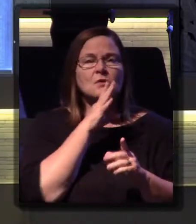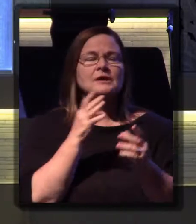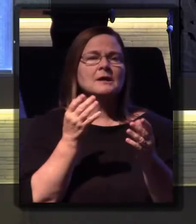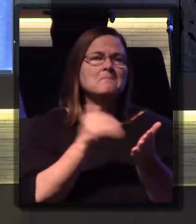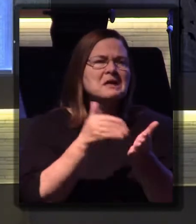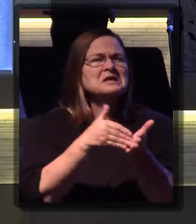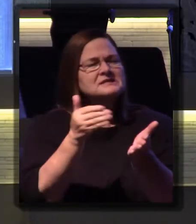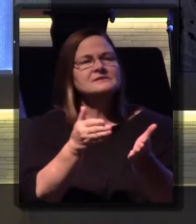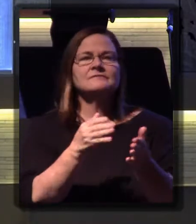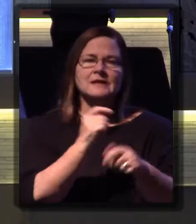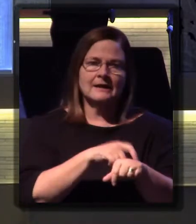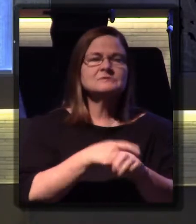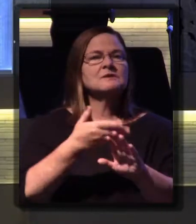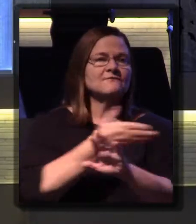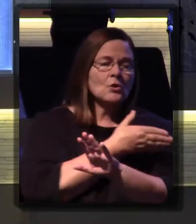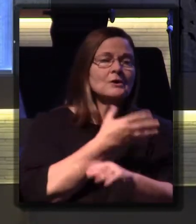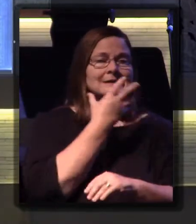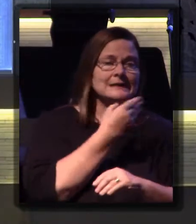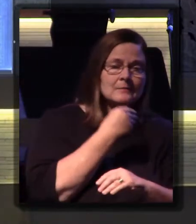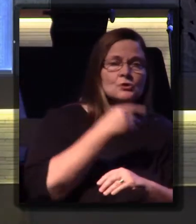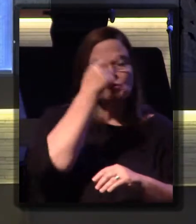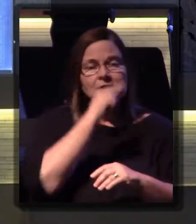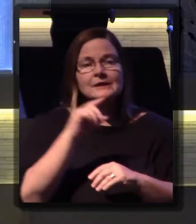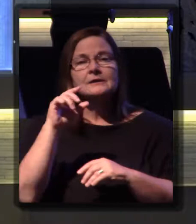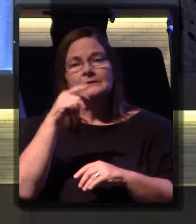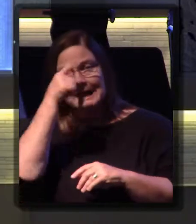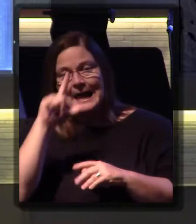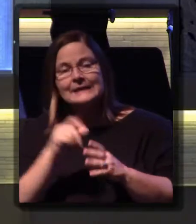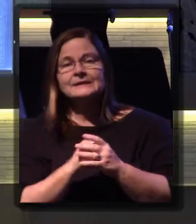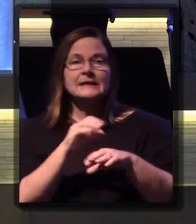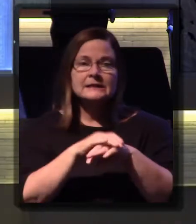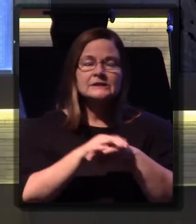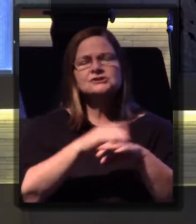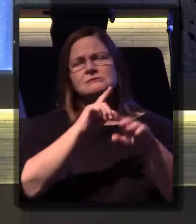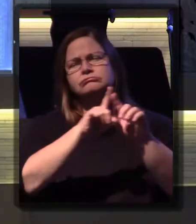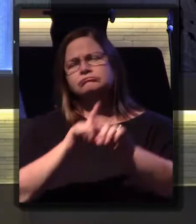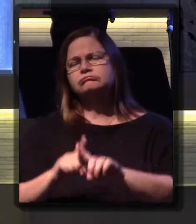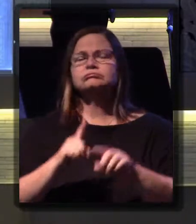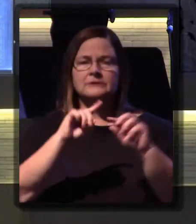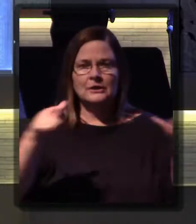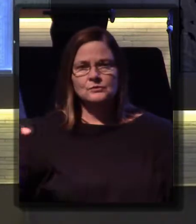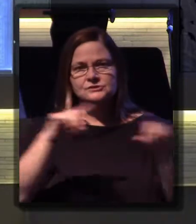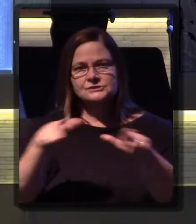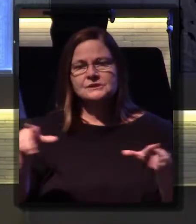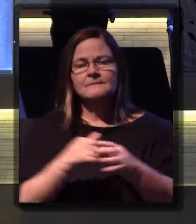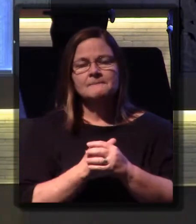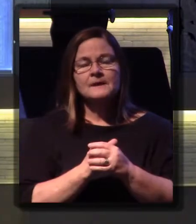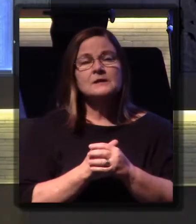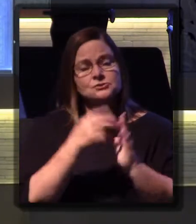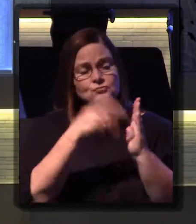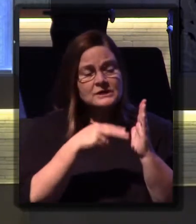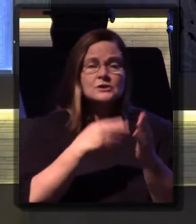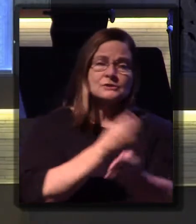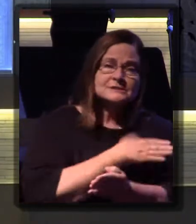The words you speak have been spoken thousands, even millions of times before, in Hebrew, Greek, Latin,